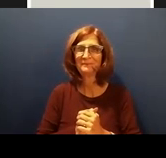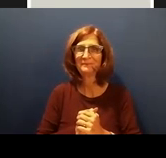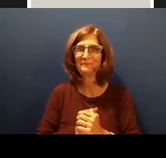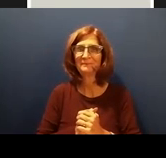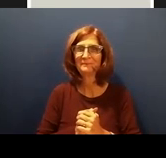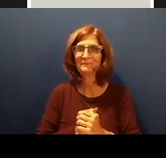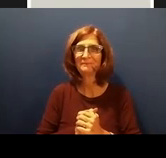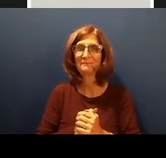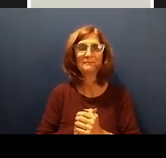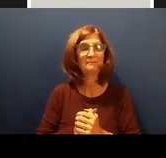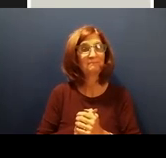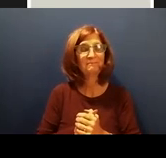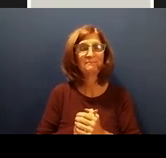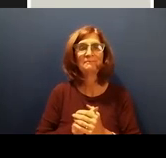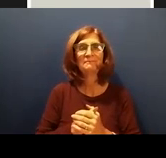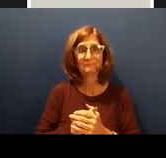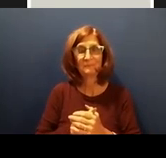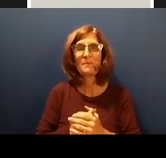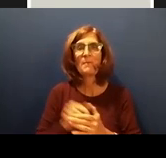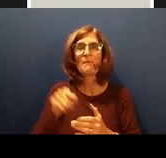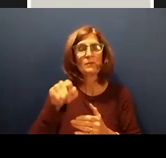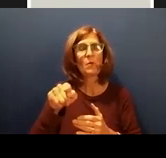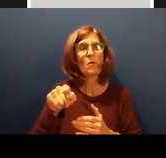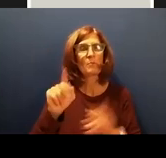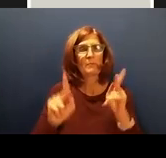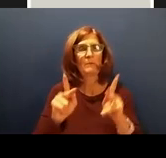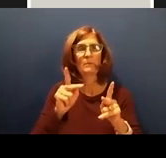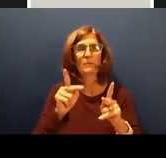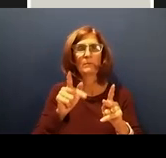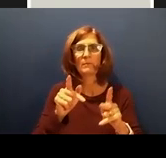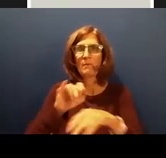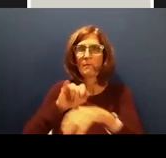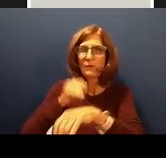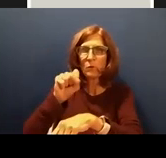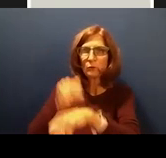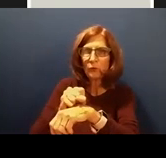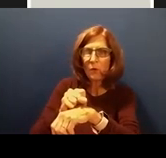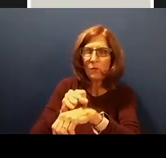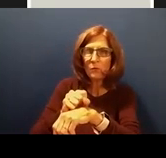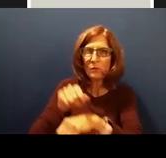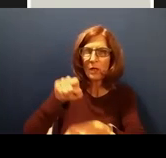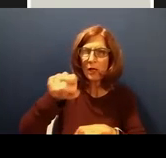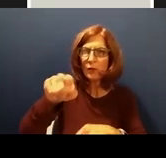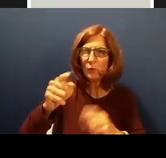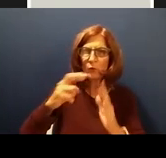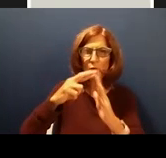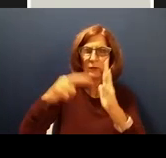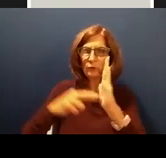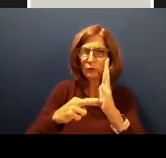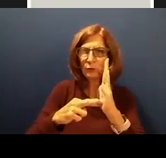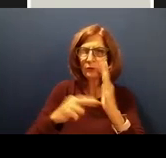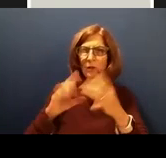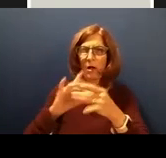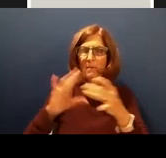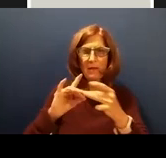That is all registered public comment. Joan Stone, a registrant, she had something she just said in the